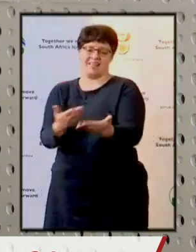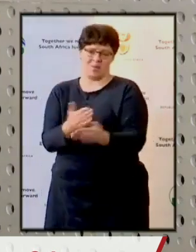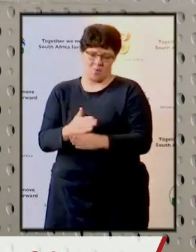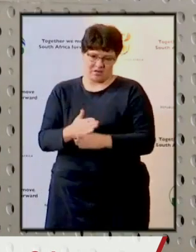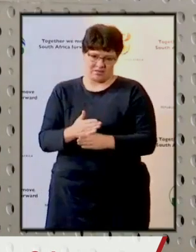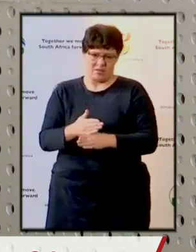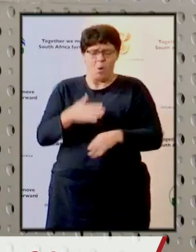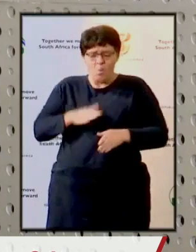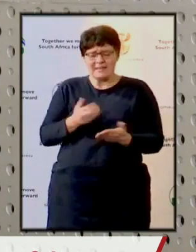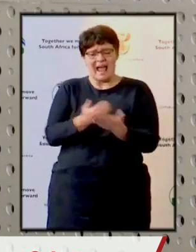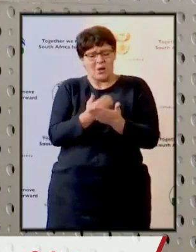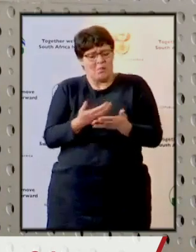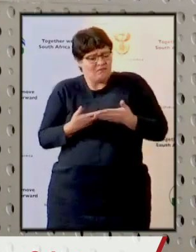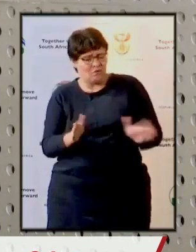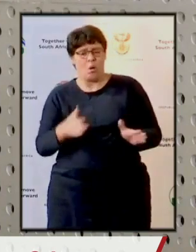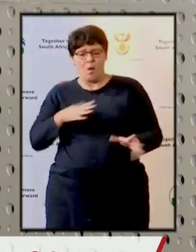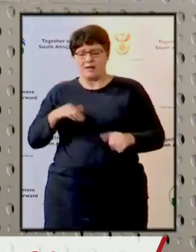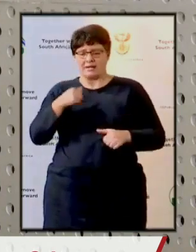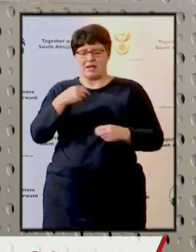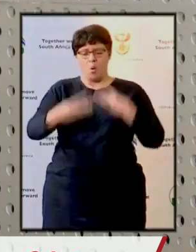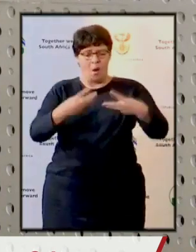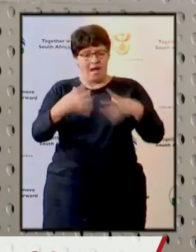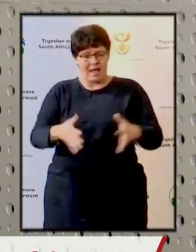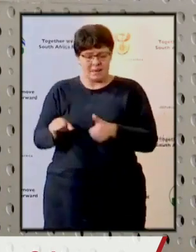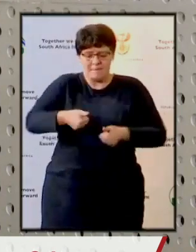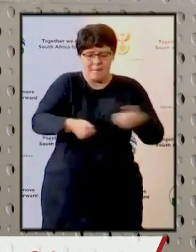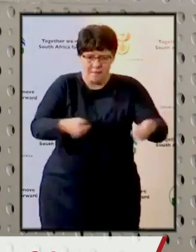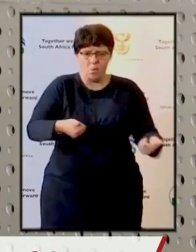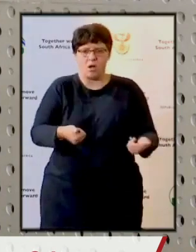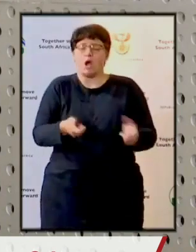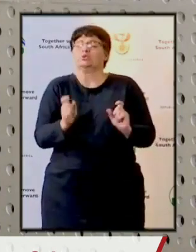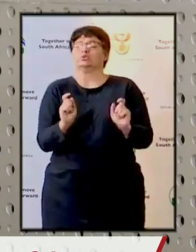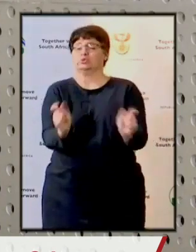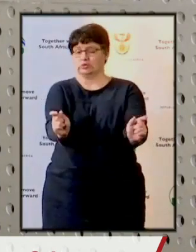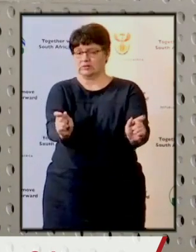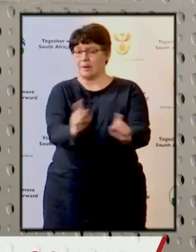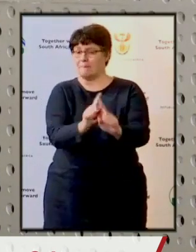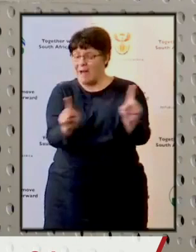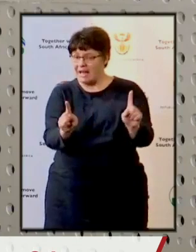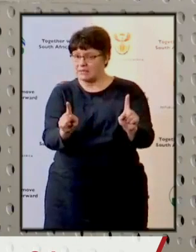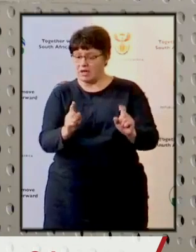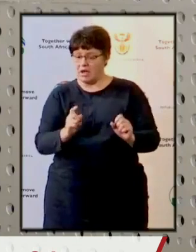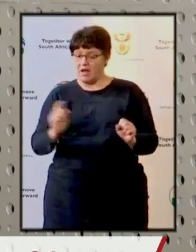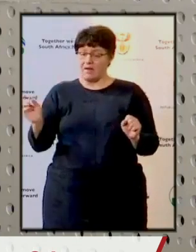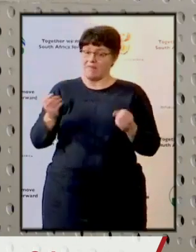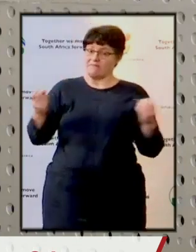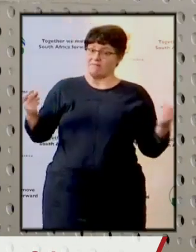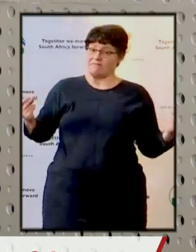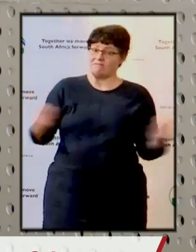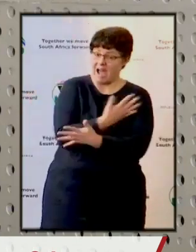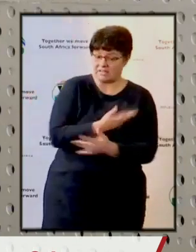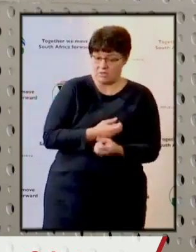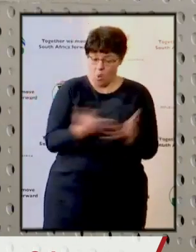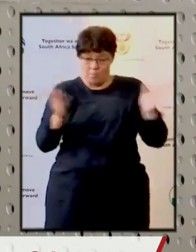full production and employment back as quickly as possible. But this has to be carefully balanced with the need for a